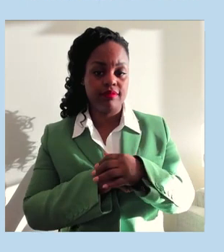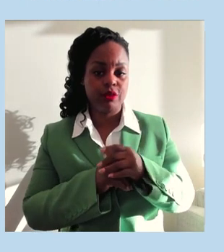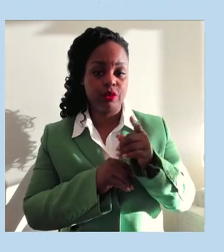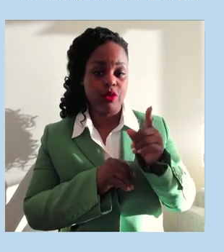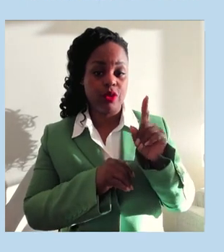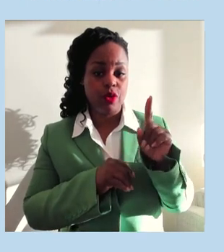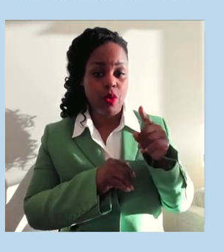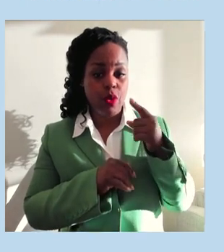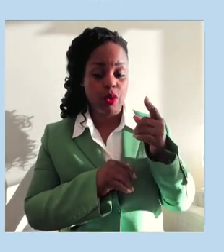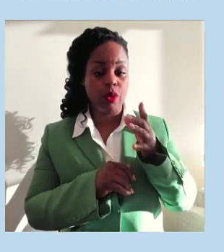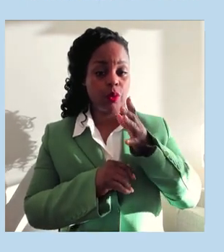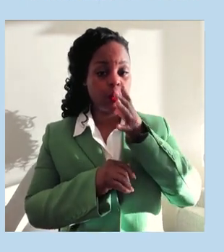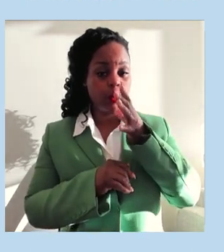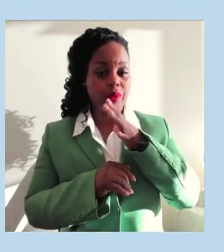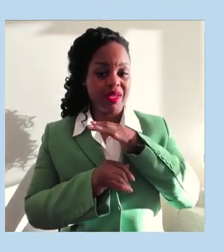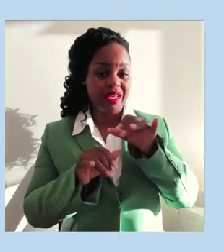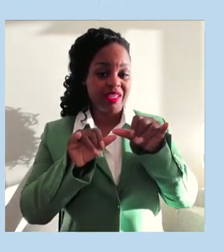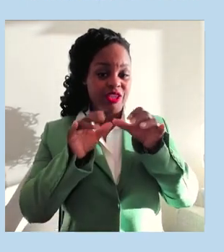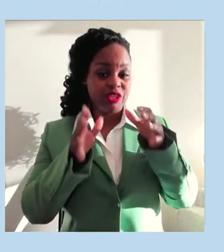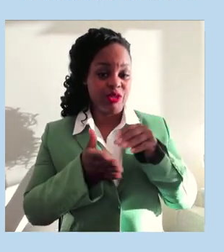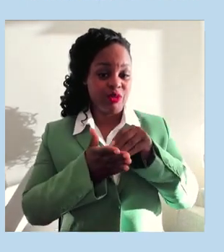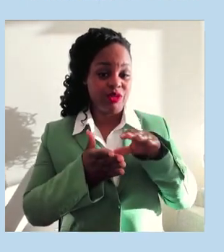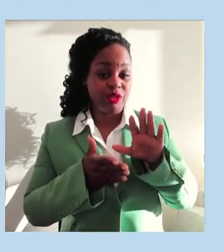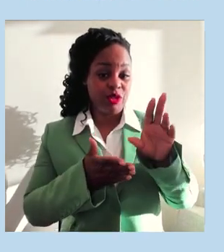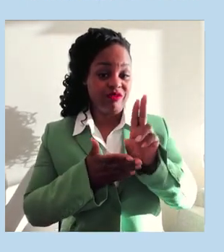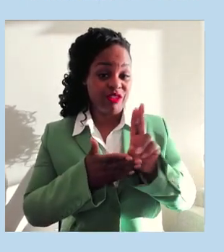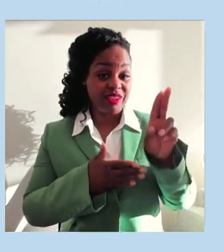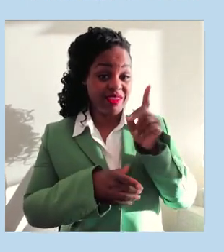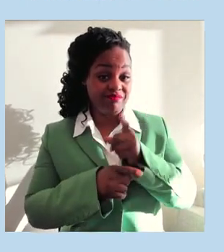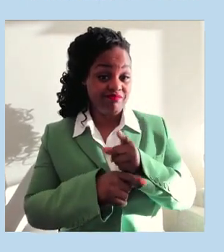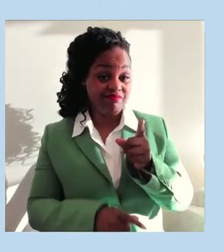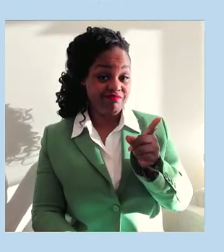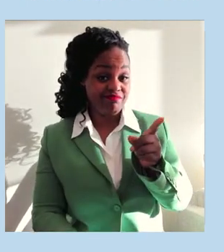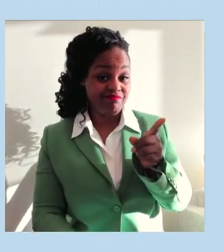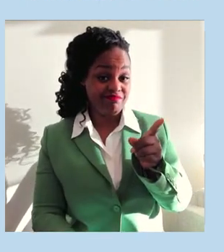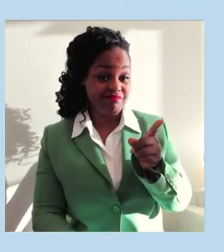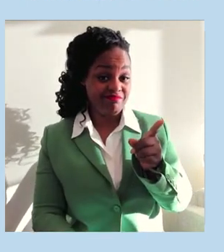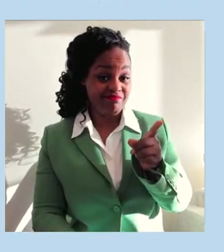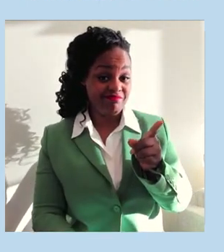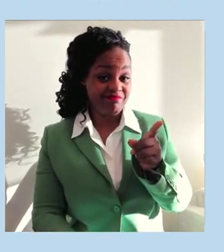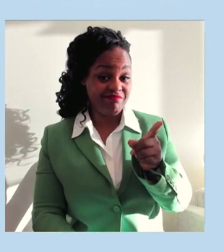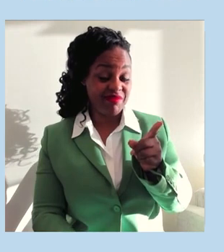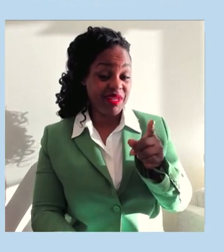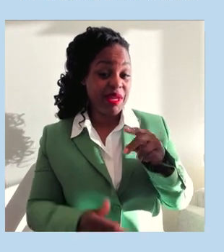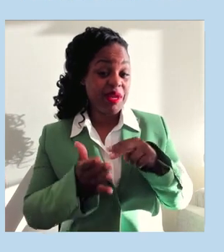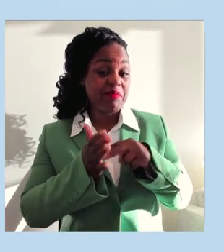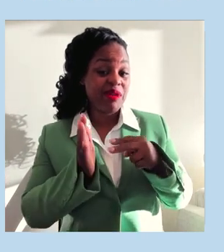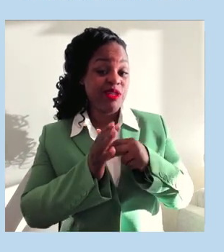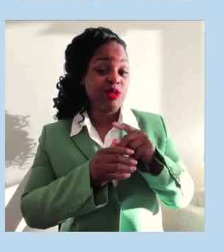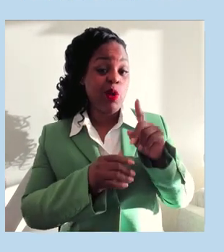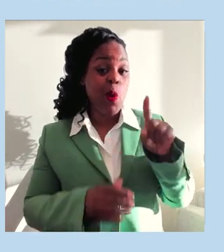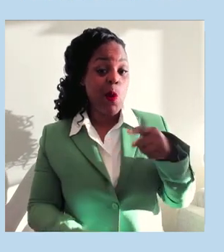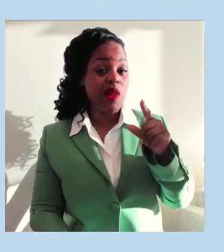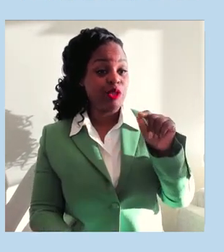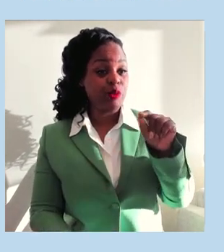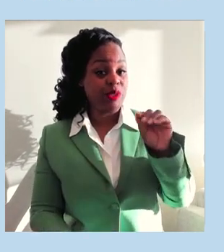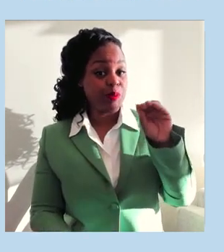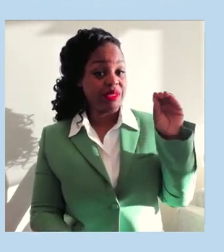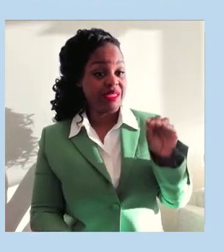university, joining the 20% of engineers globally who are women, a number that is still far too